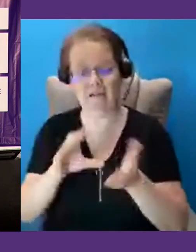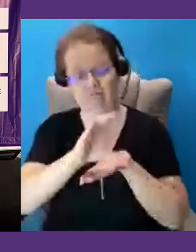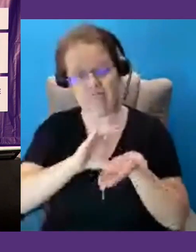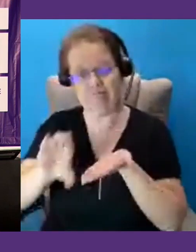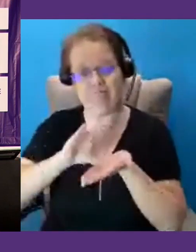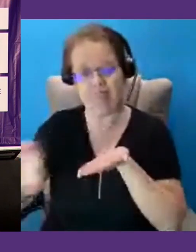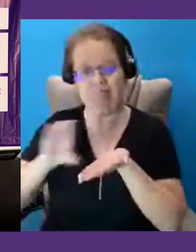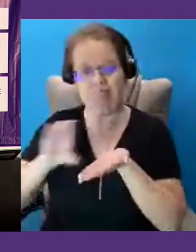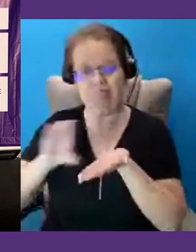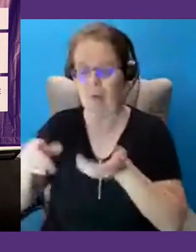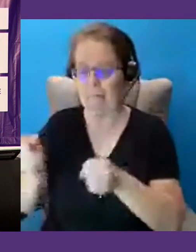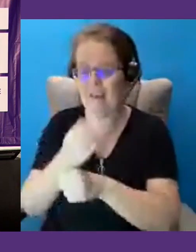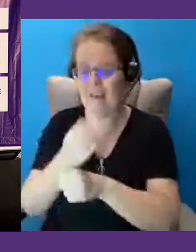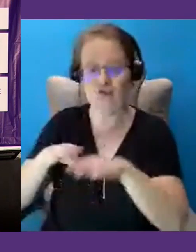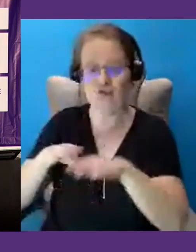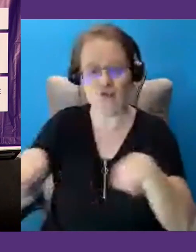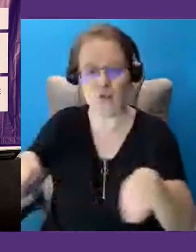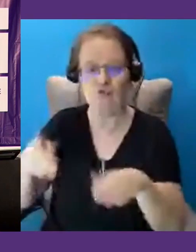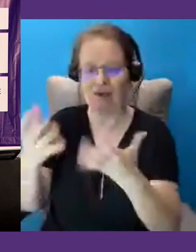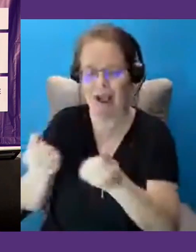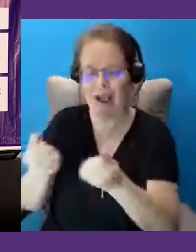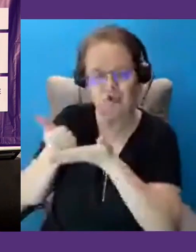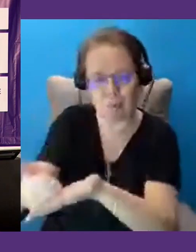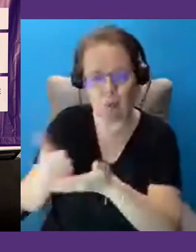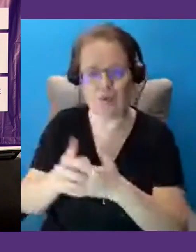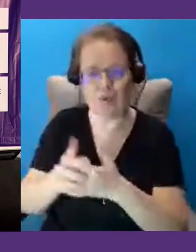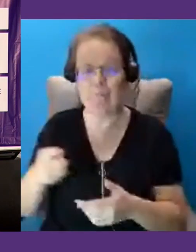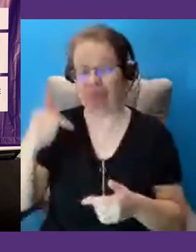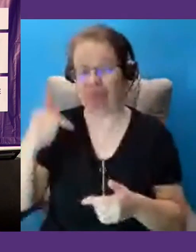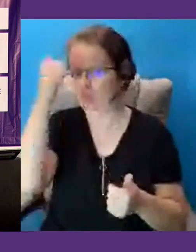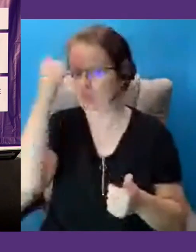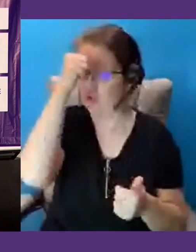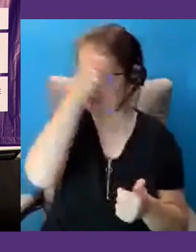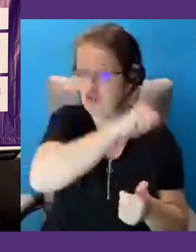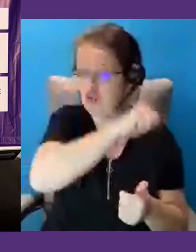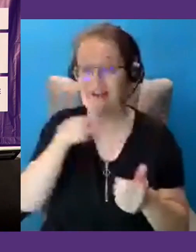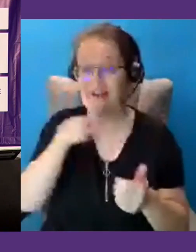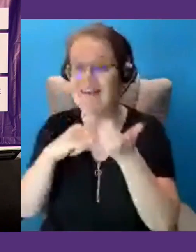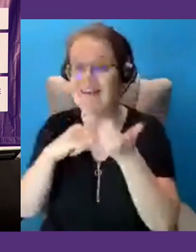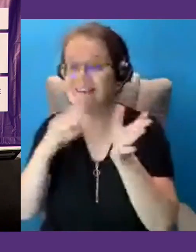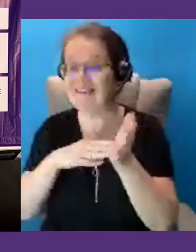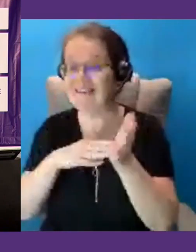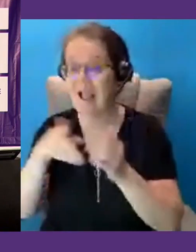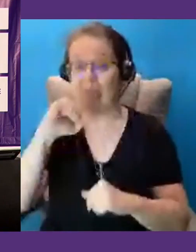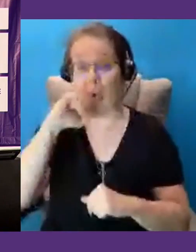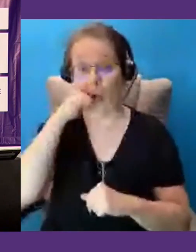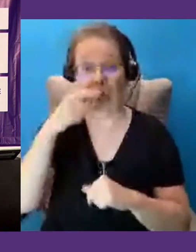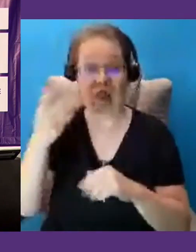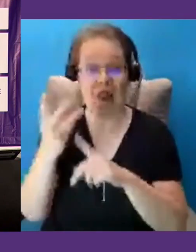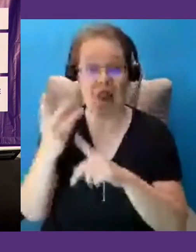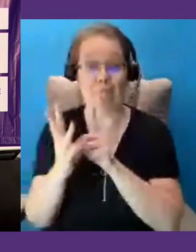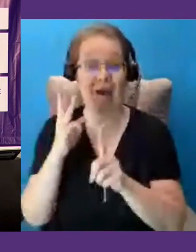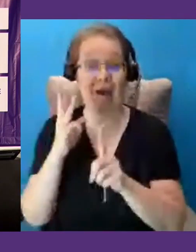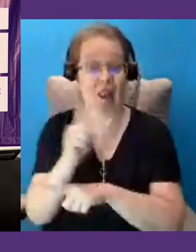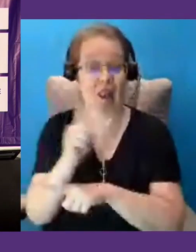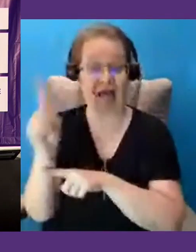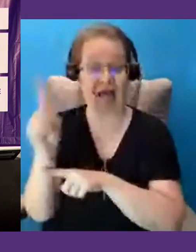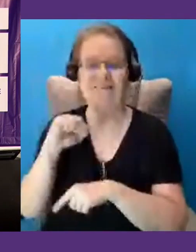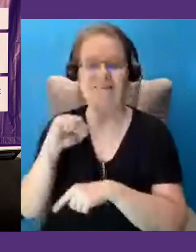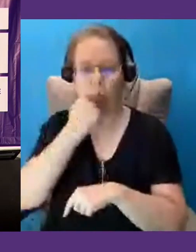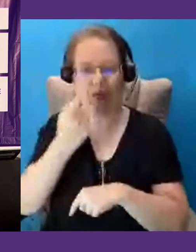got the support. And the genius behind that campaign, Sam, is going to be on our panel later, and we'll be learning a lot from